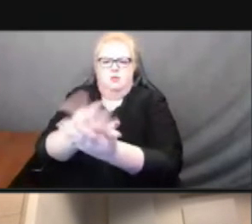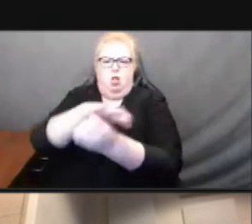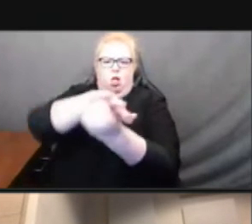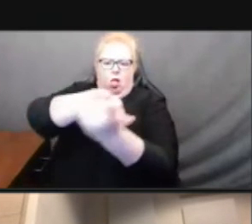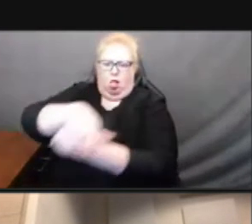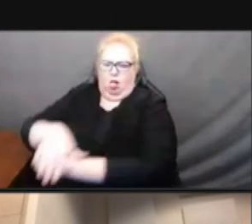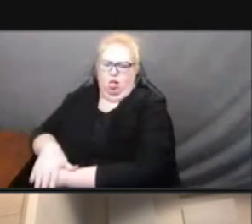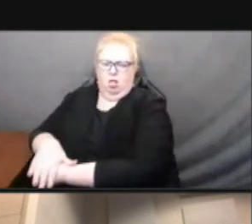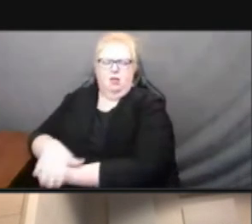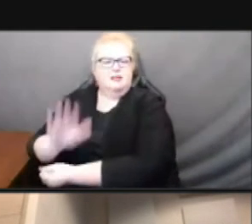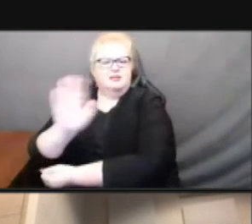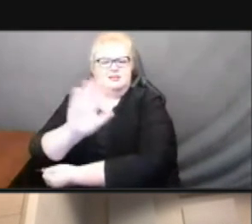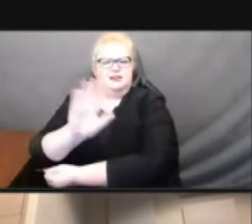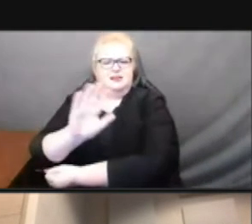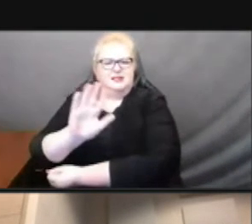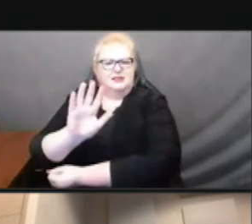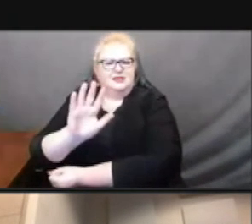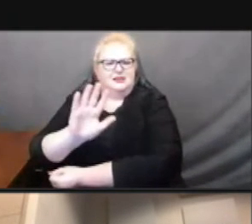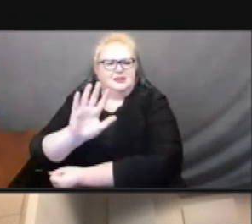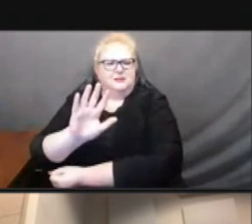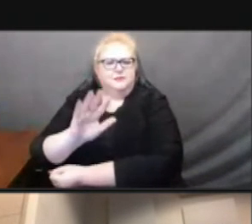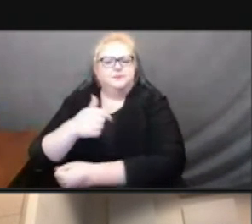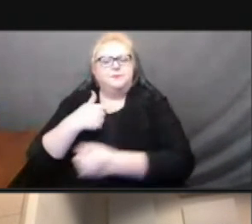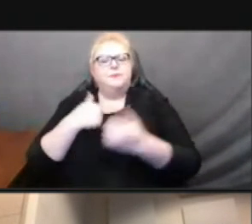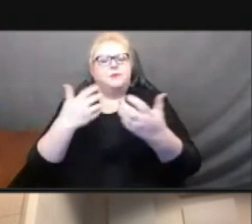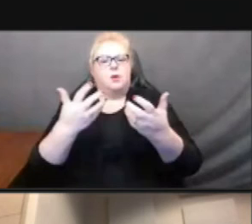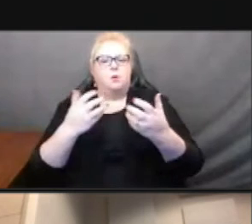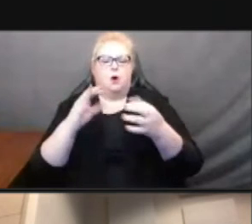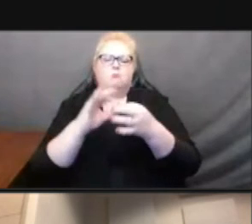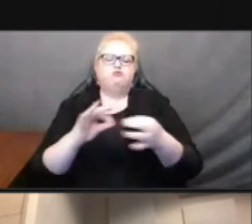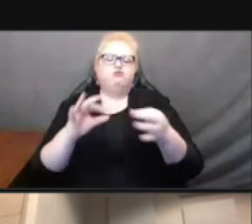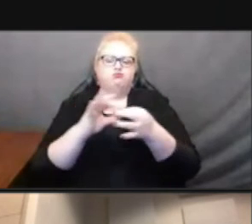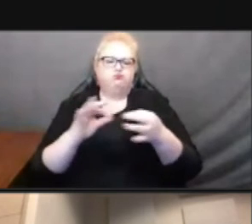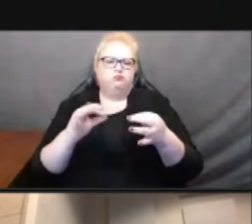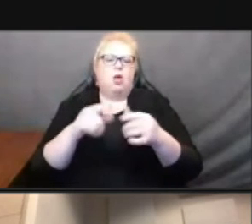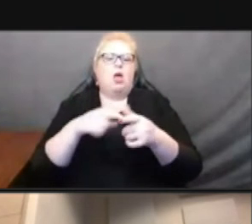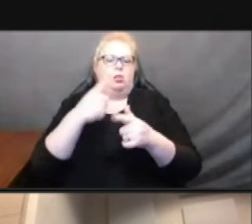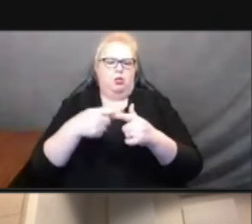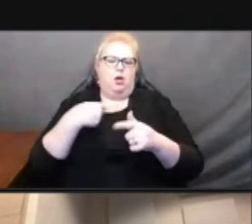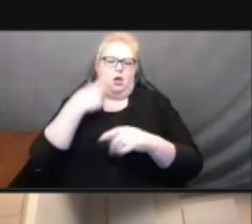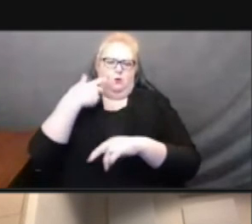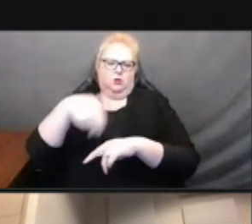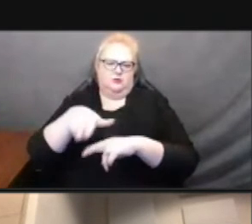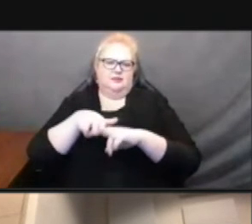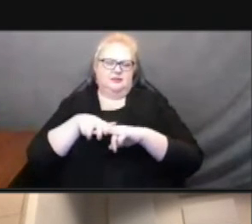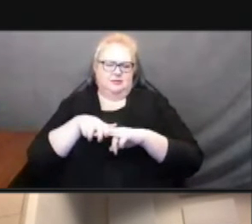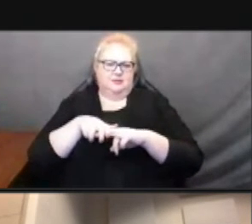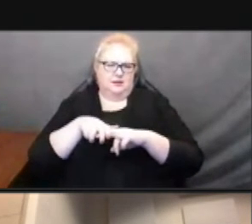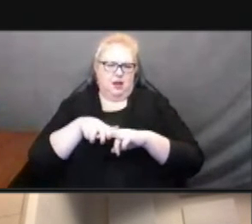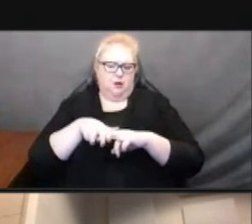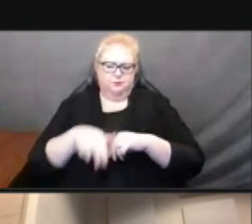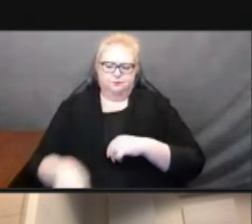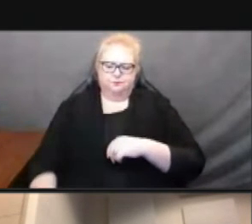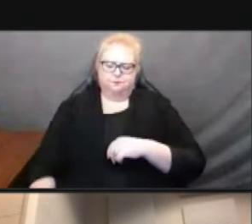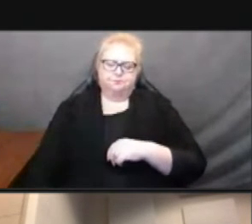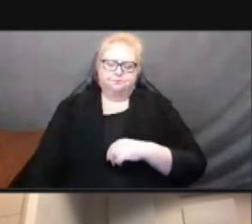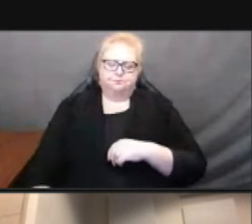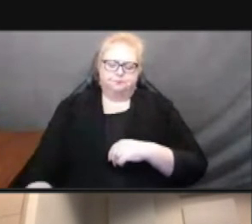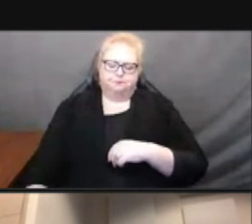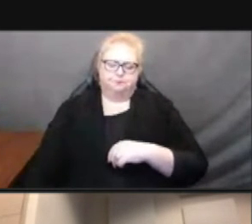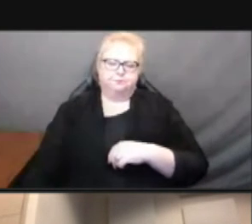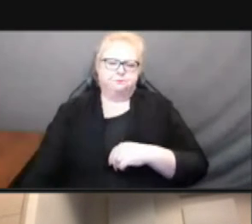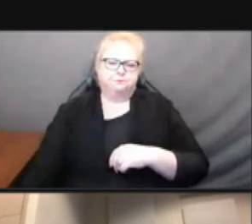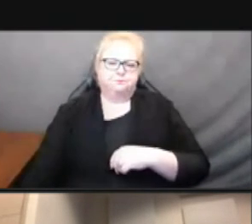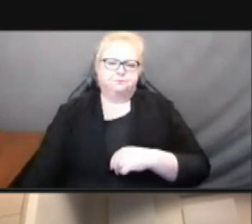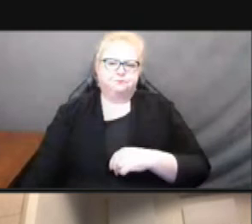I want to tell just a little story, and I'm going to sit down. And this is relating to our mayor and to